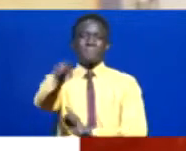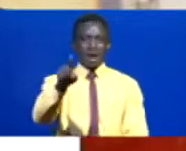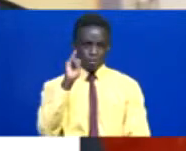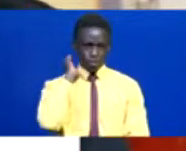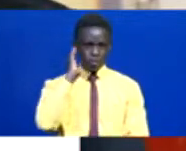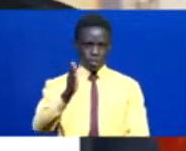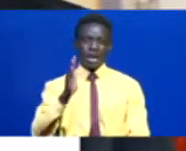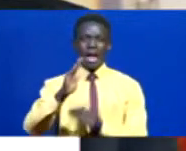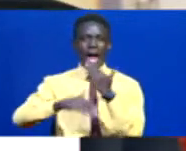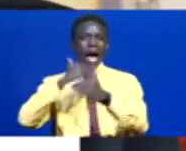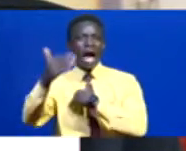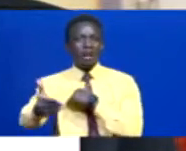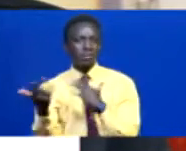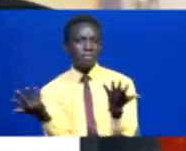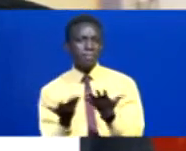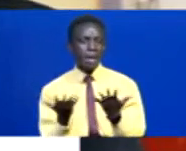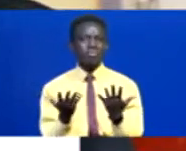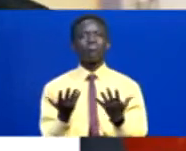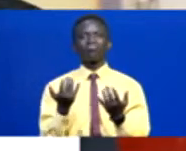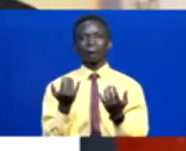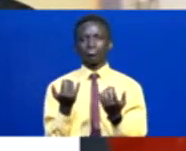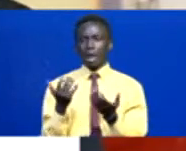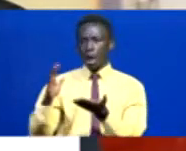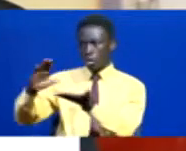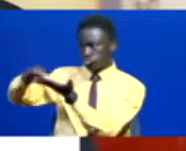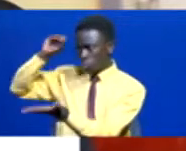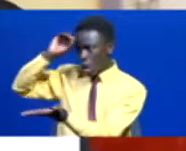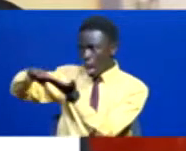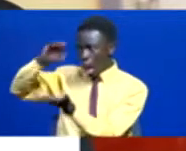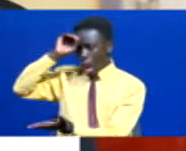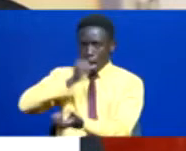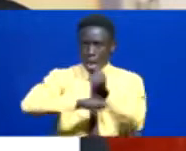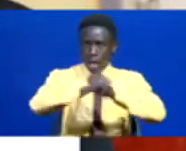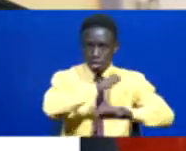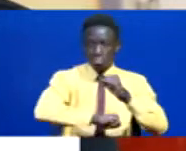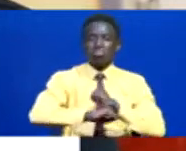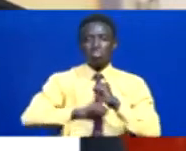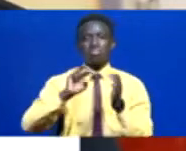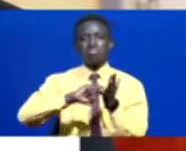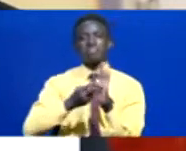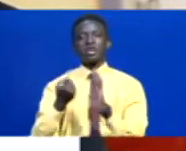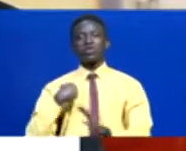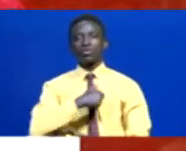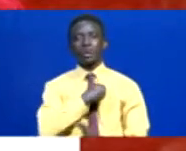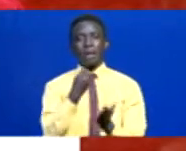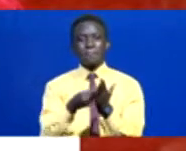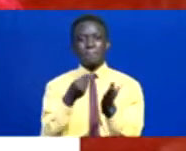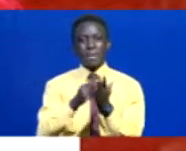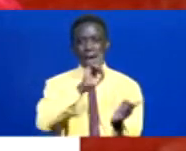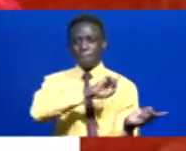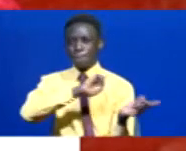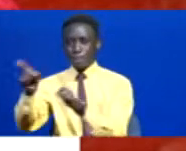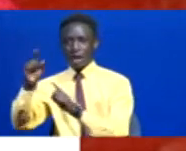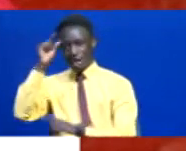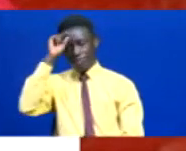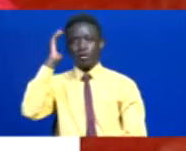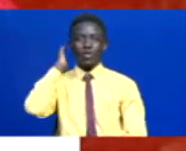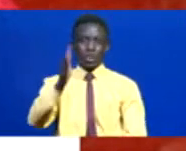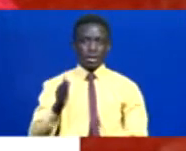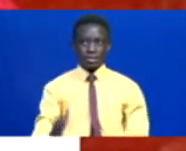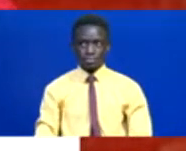After implementing what we've been taught, automatically we are going to give the money back to the government. Watu wenye wako na